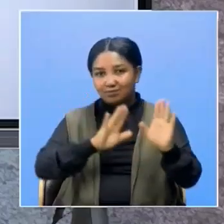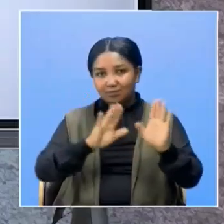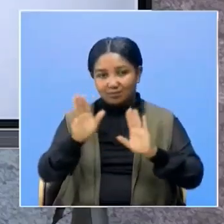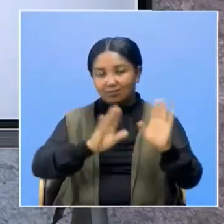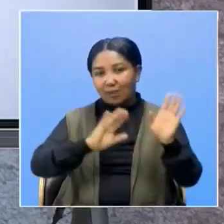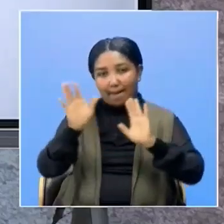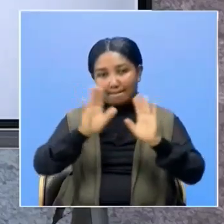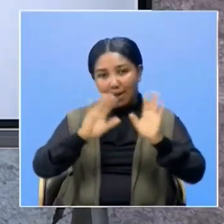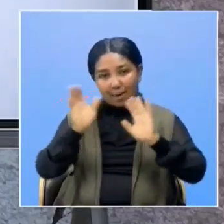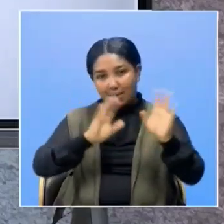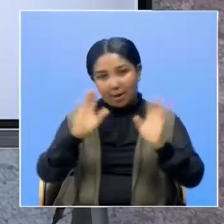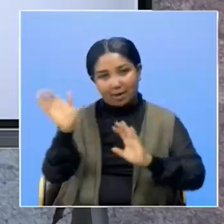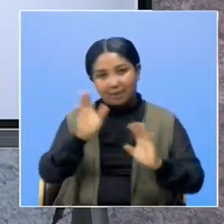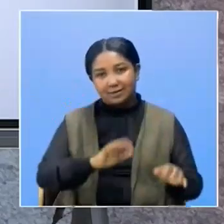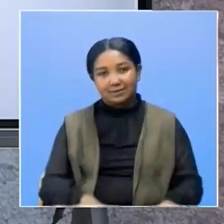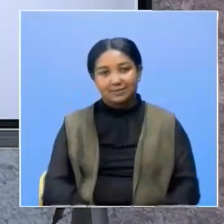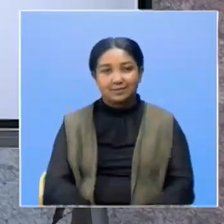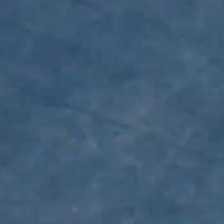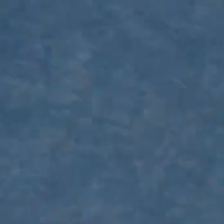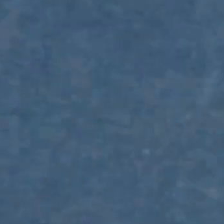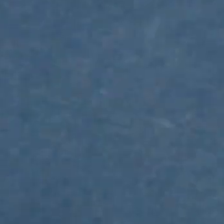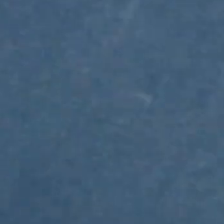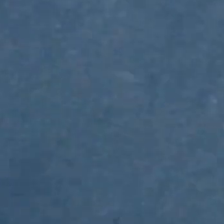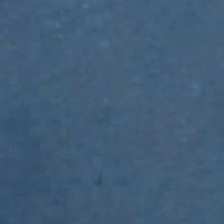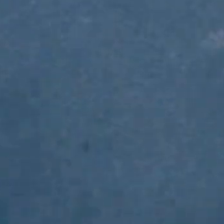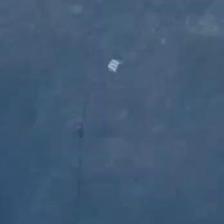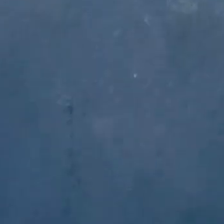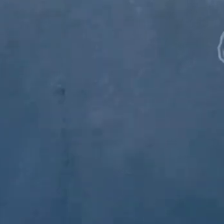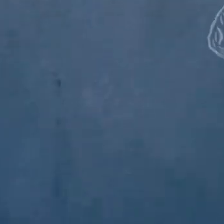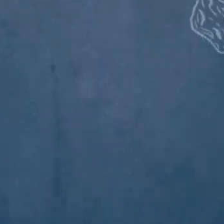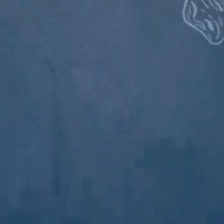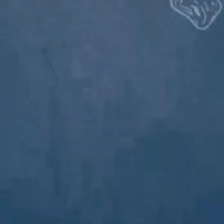see you next time. Have a good one.